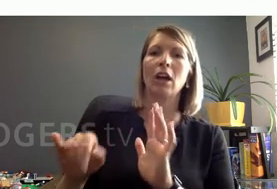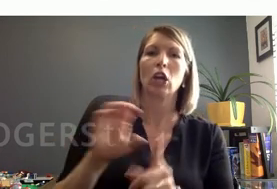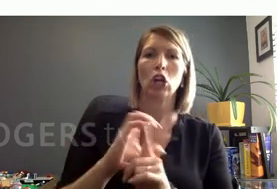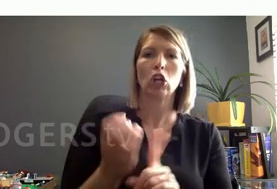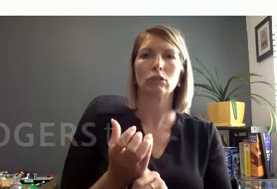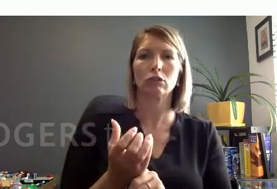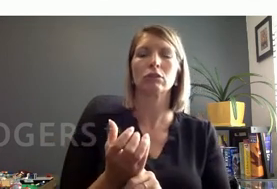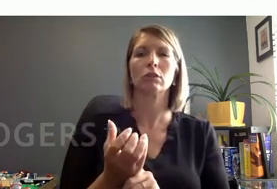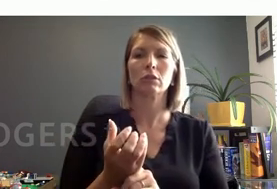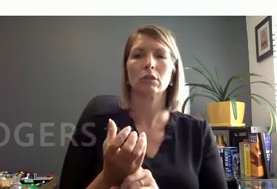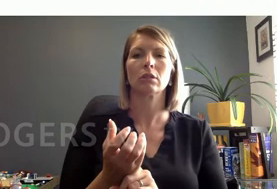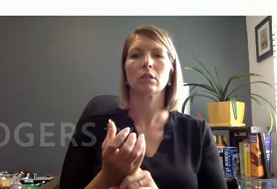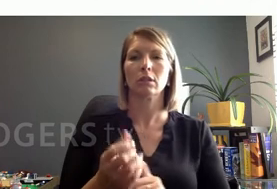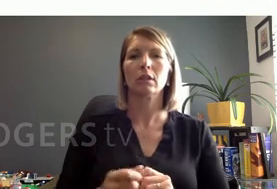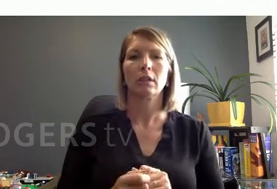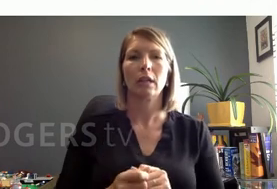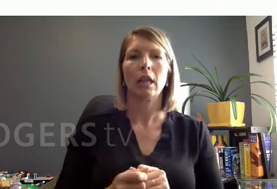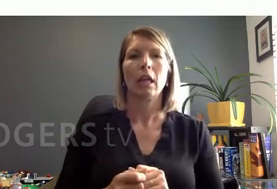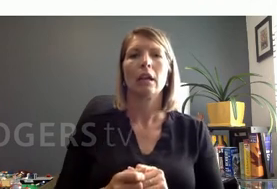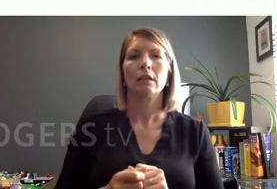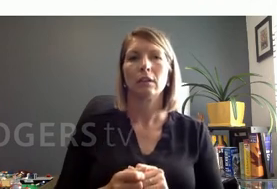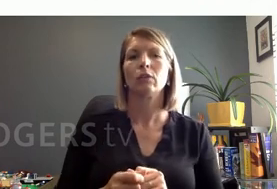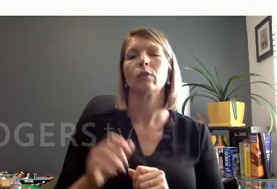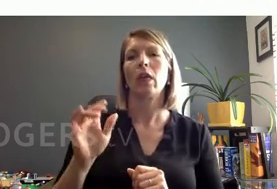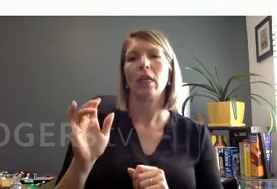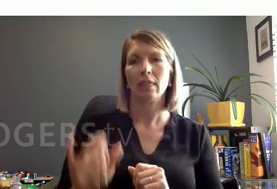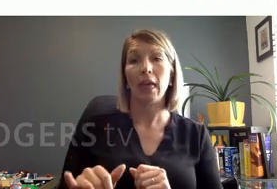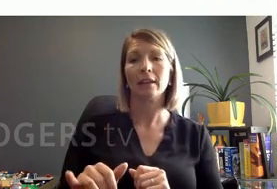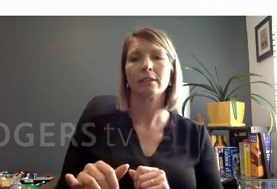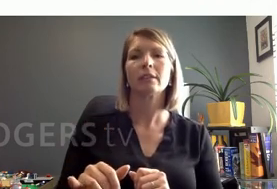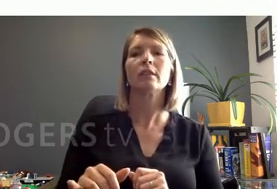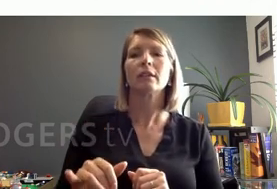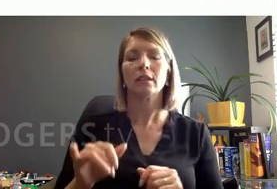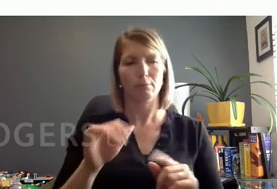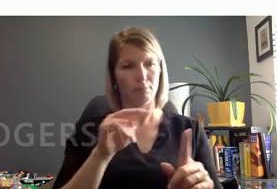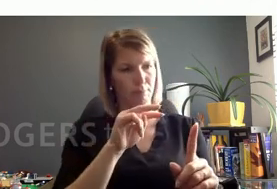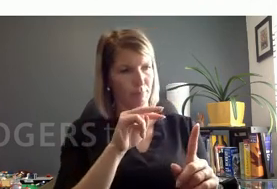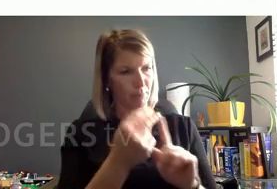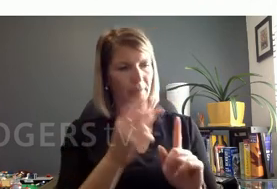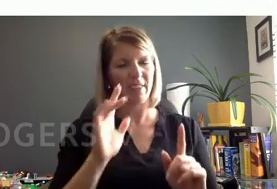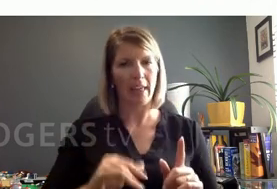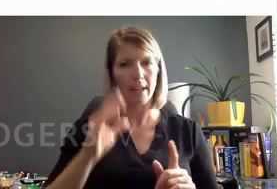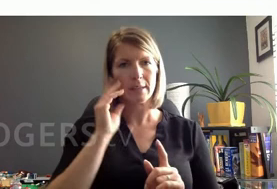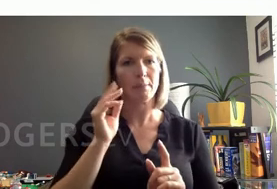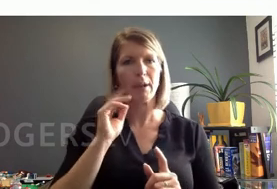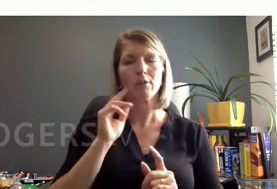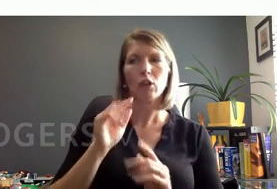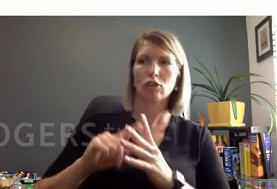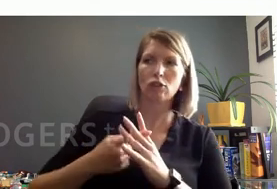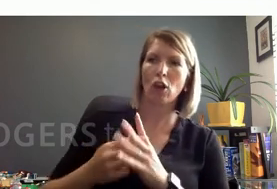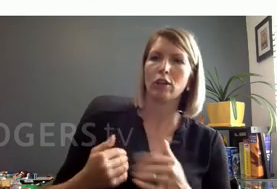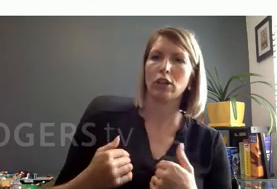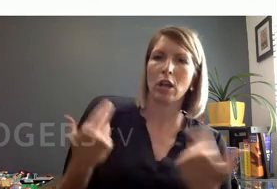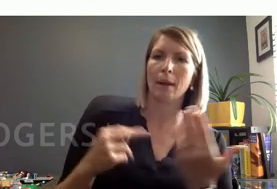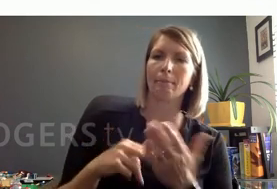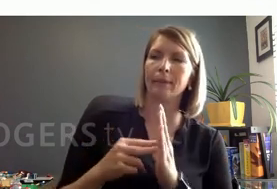are learning. So this gives them that opportunity to interact and learn from the high schools. And of course, these high school students